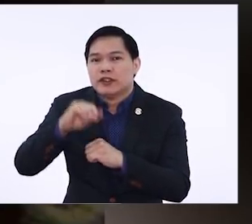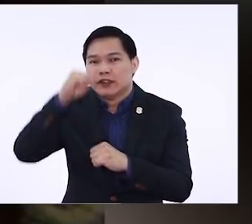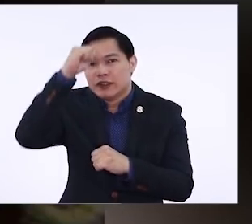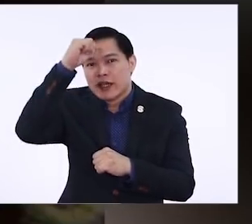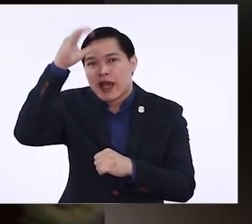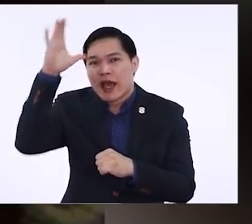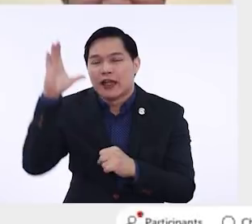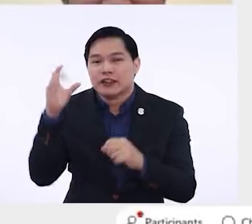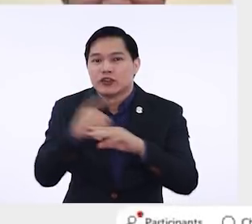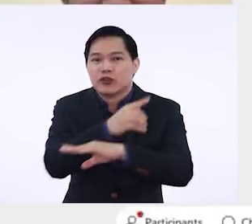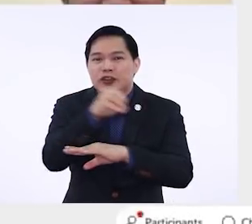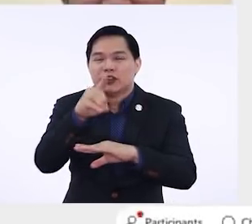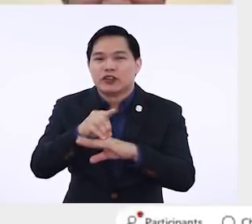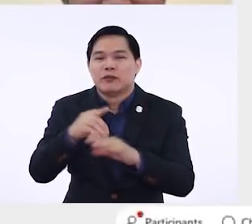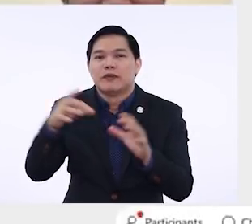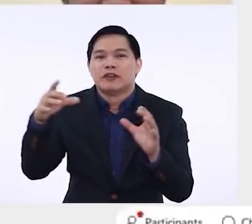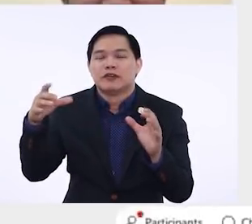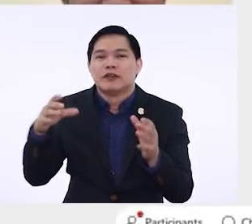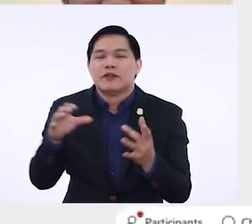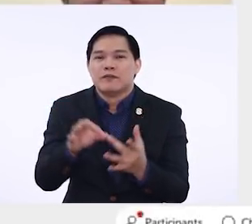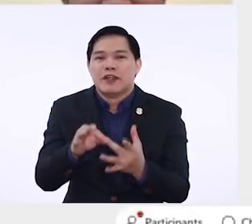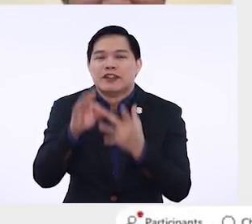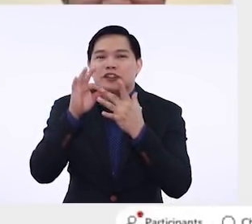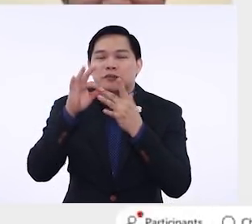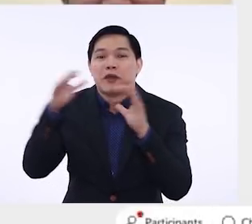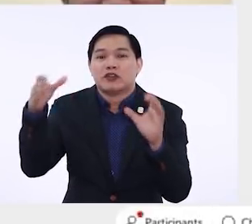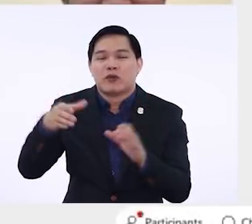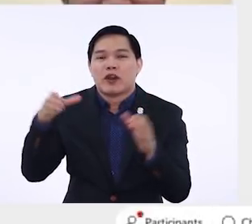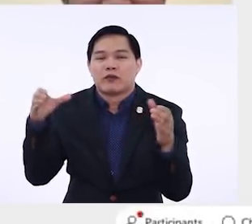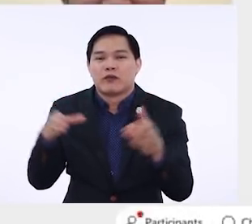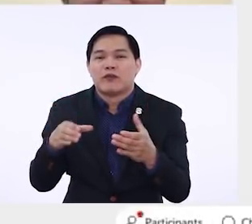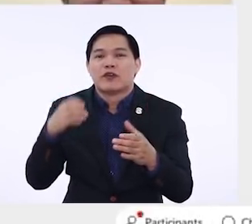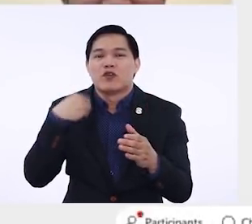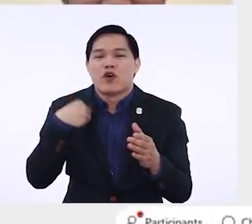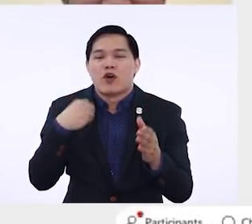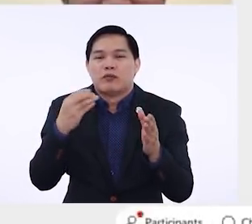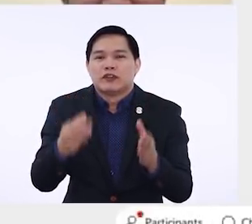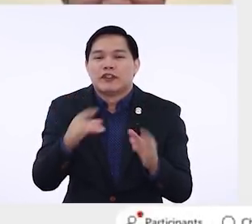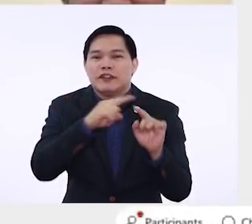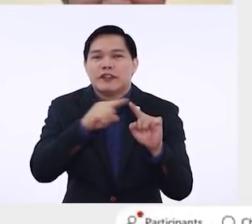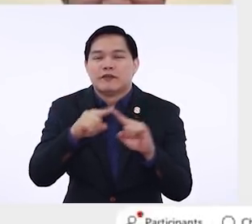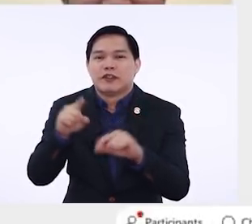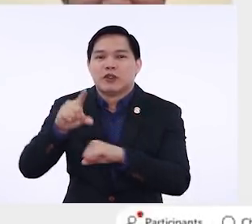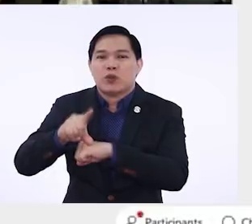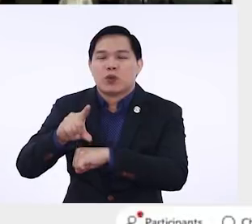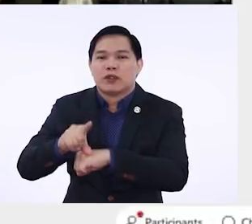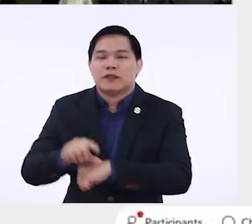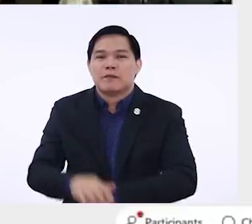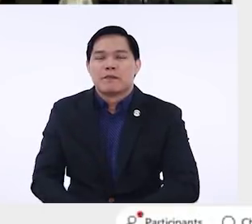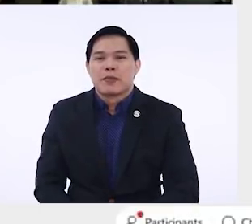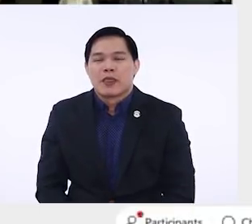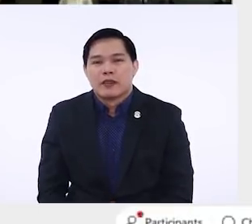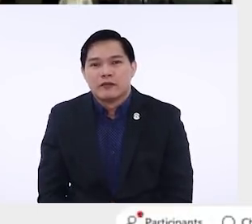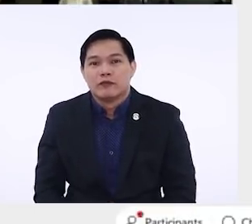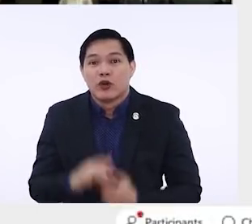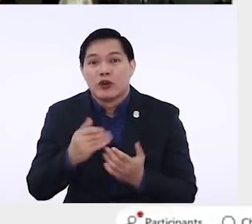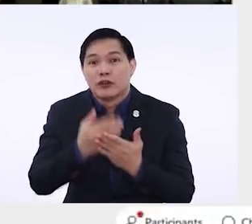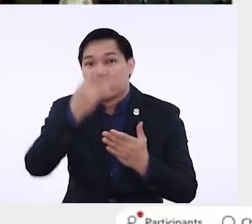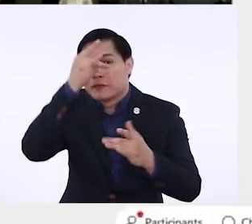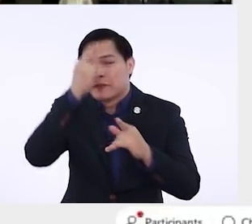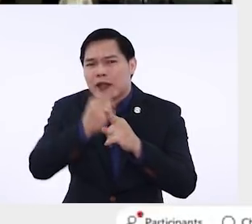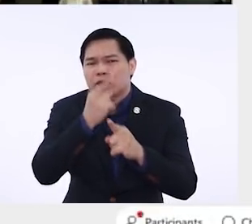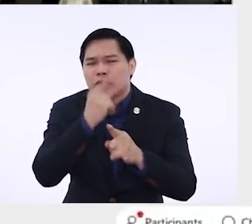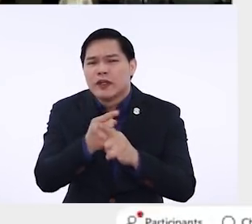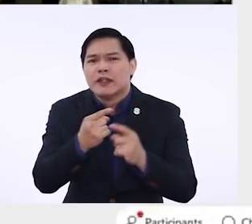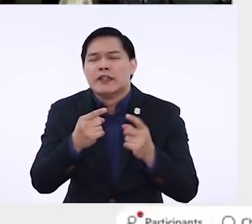held a special gathering of officers and an oath-taking of the new officers in the different congregations. Although the brethren are separated